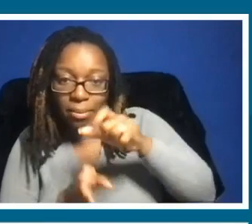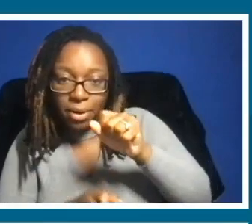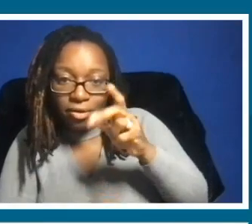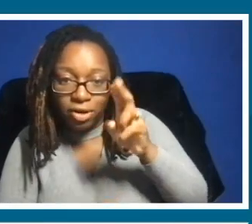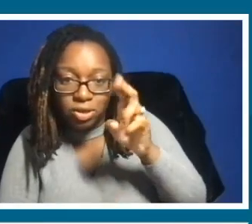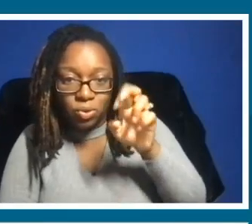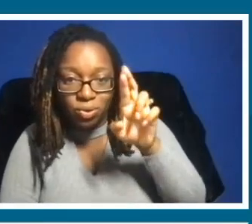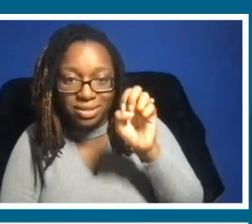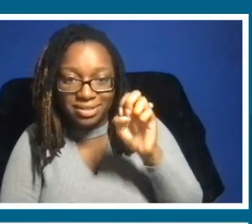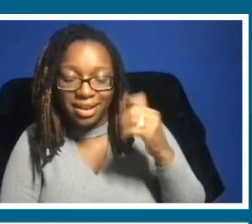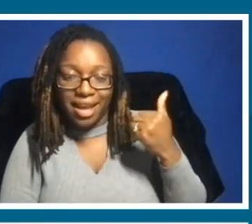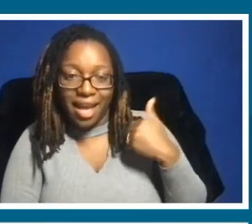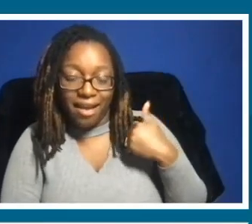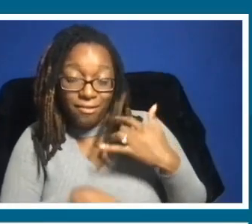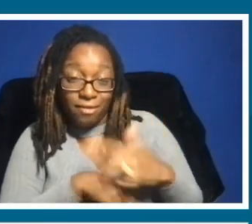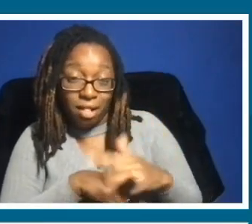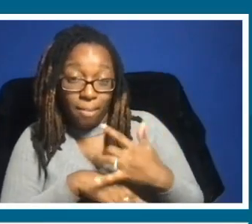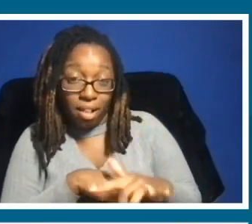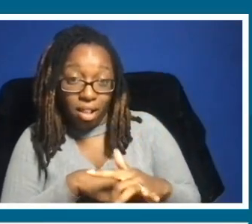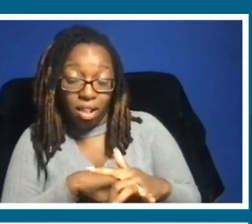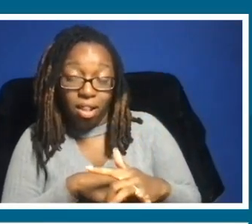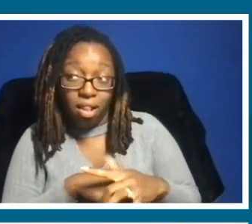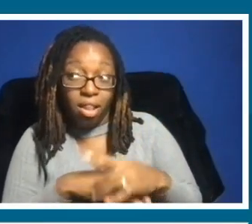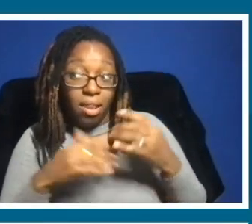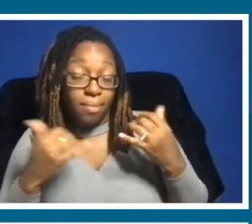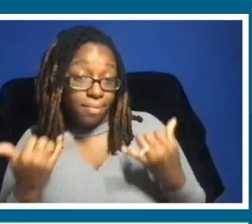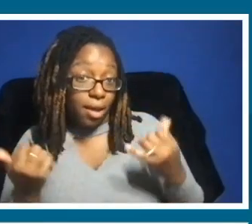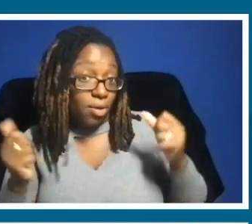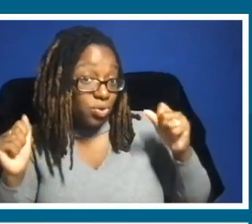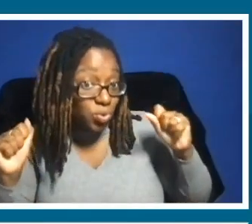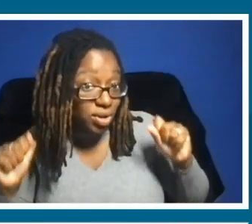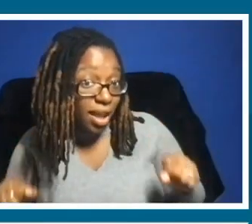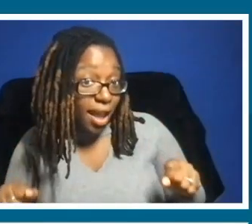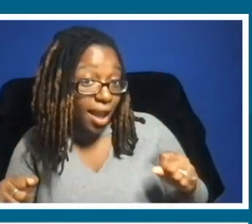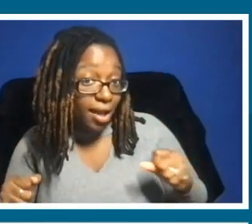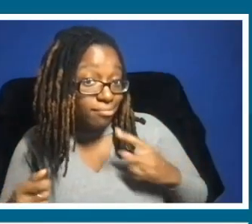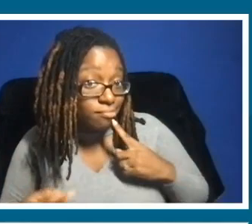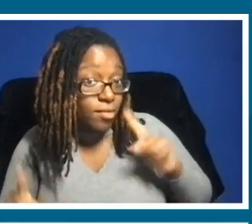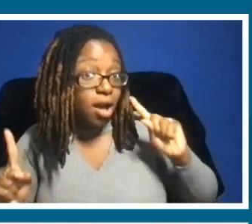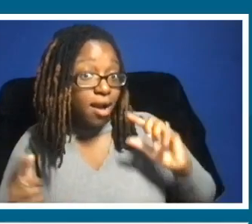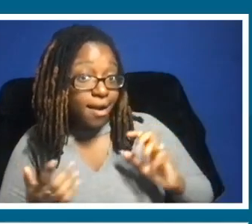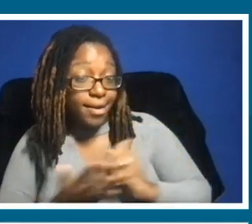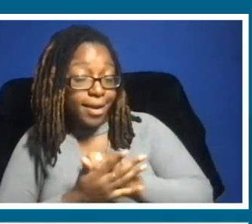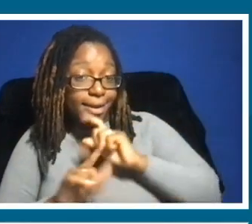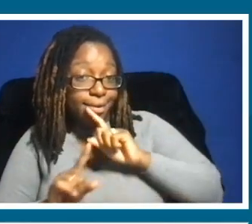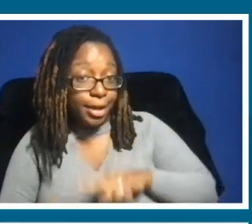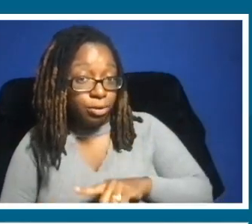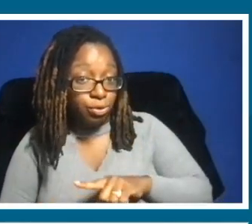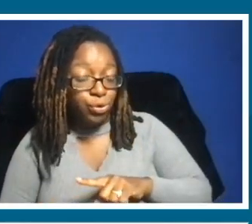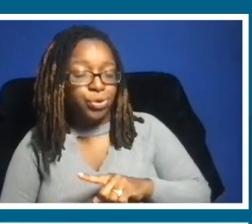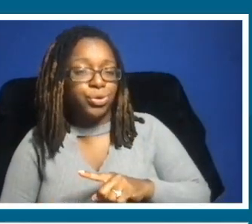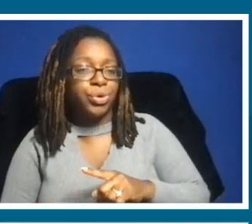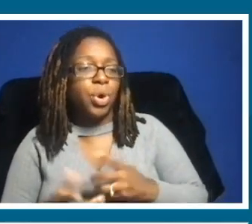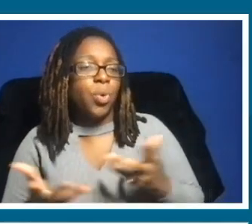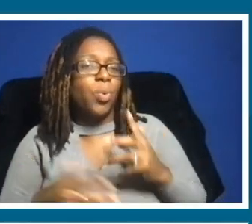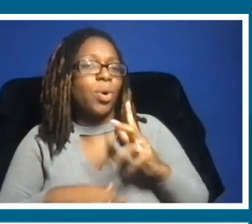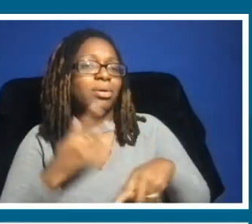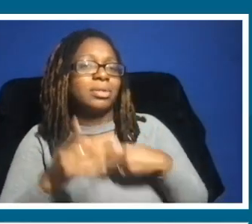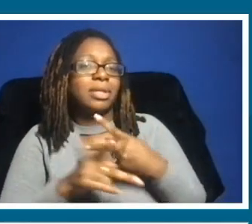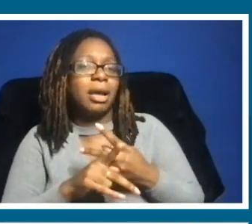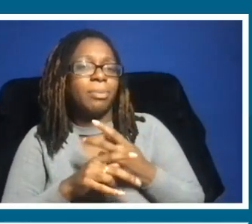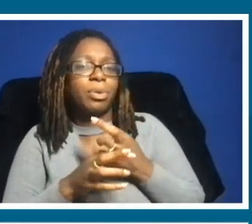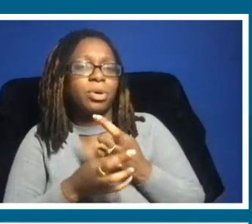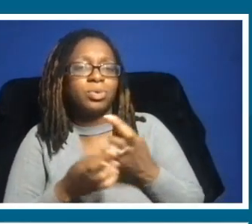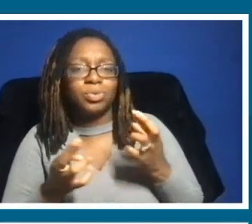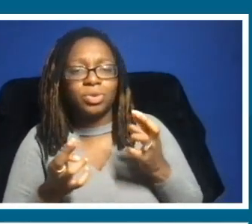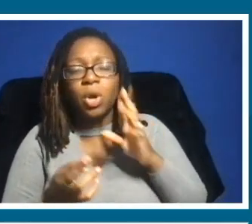that might enable you to answer those questions, what types of sources would you go looking for? And what types